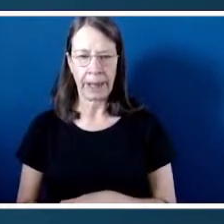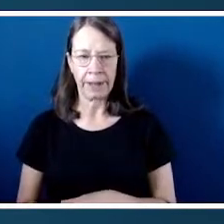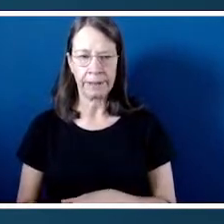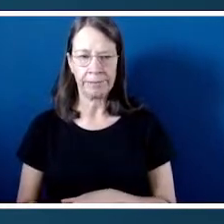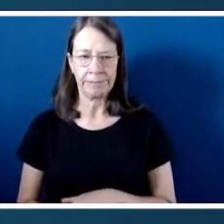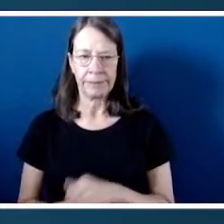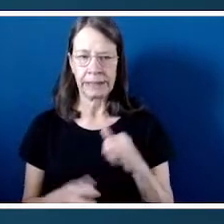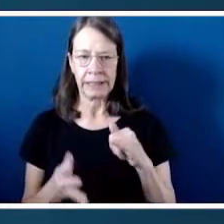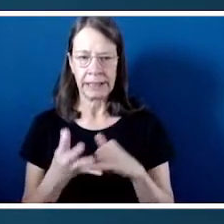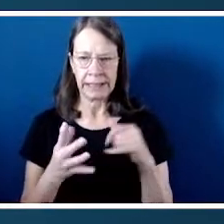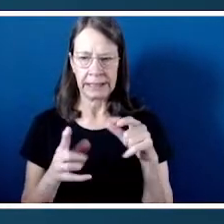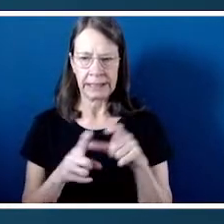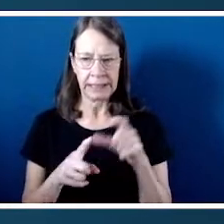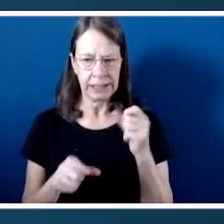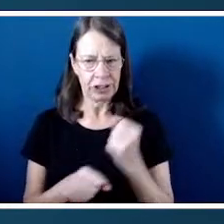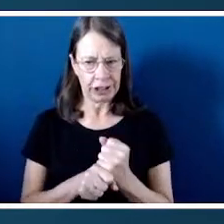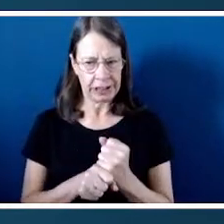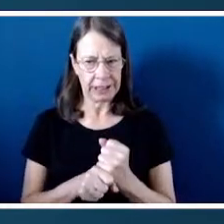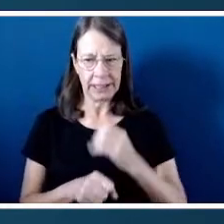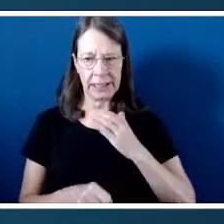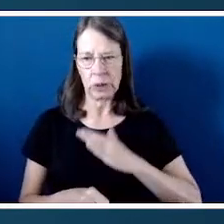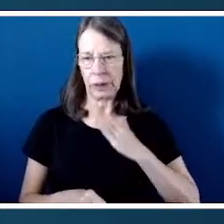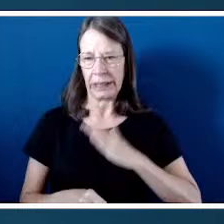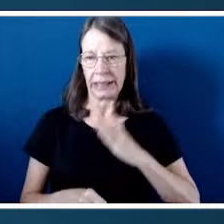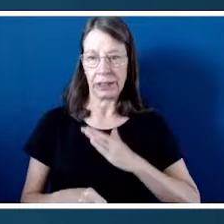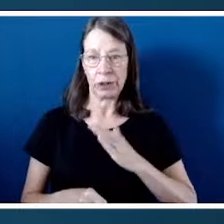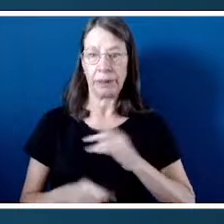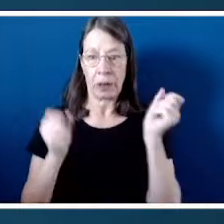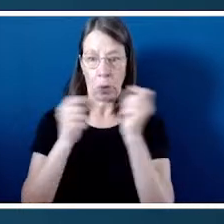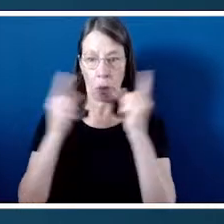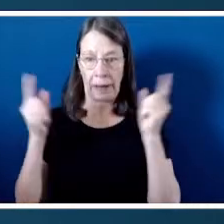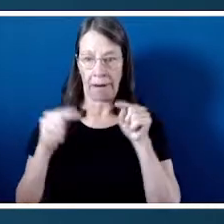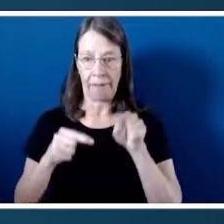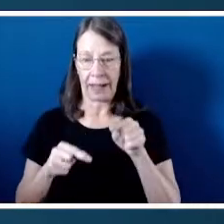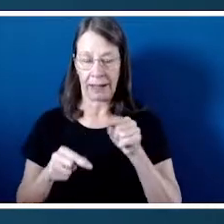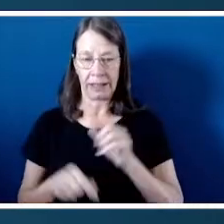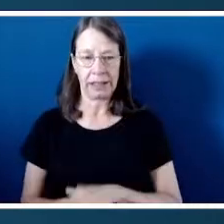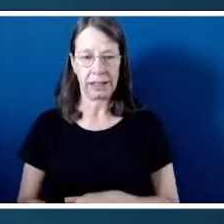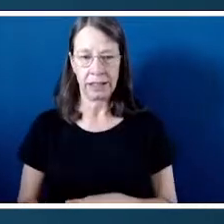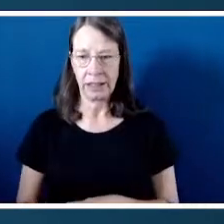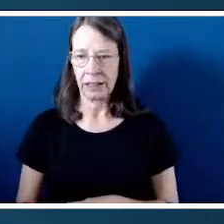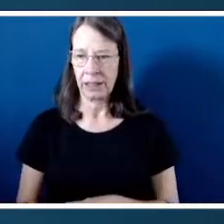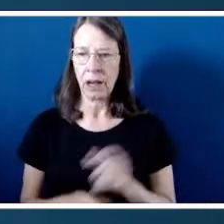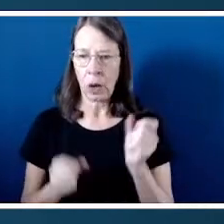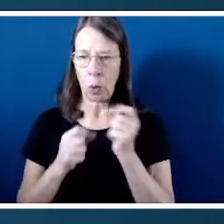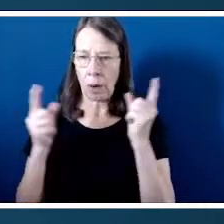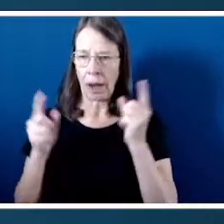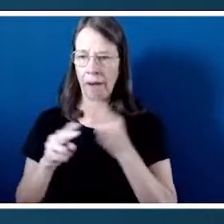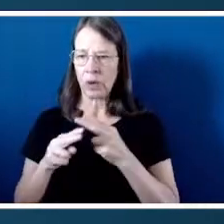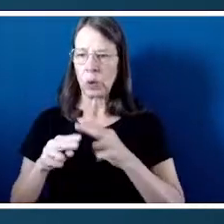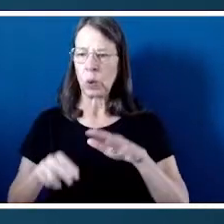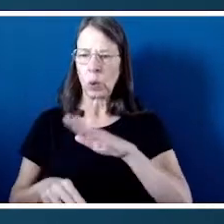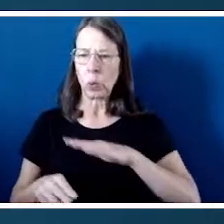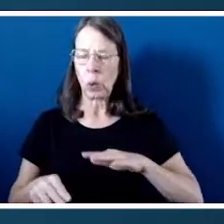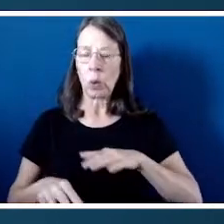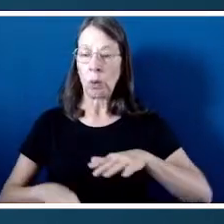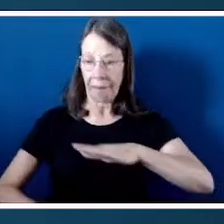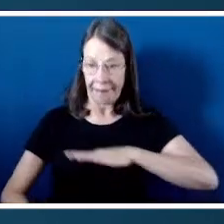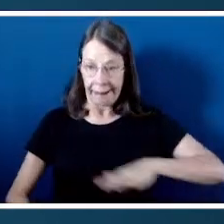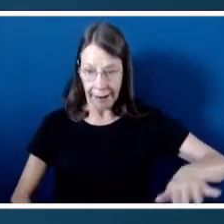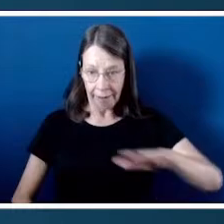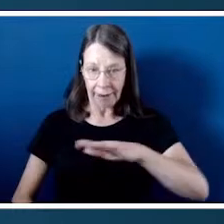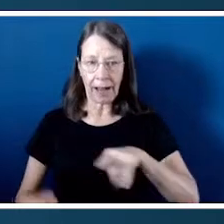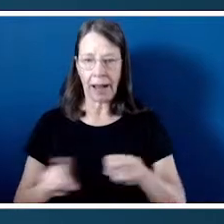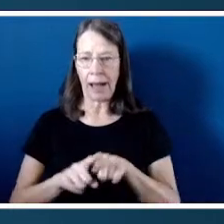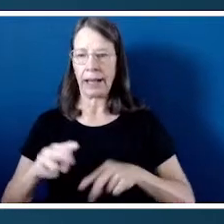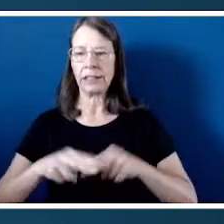for the region. It is a wake-up call for our development partners. And my message to